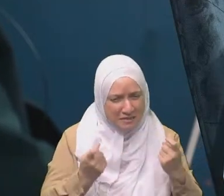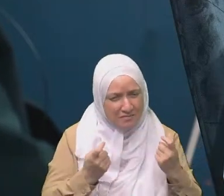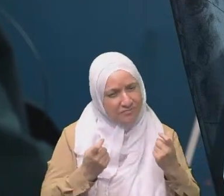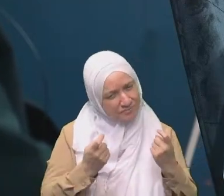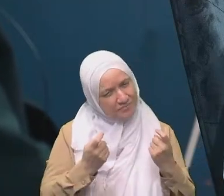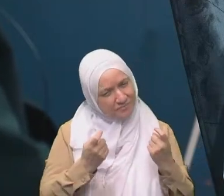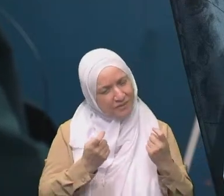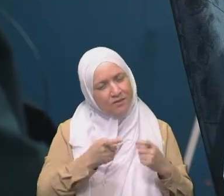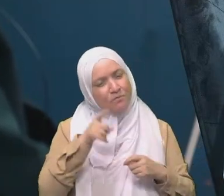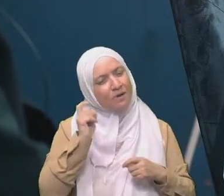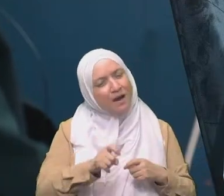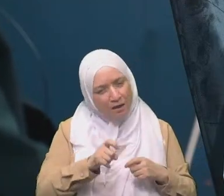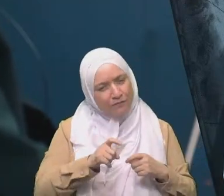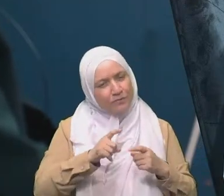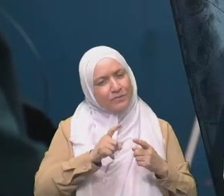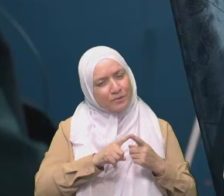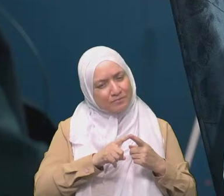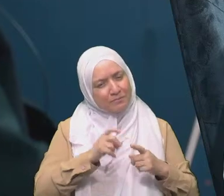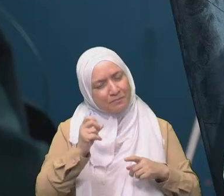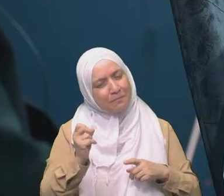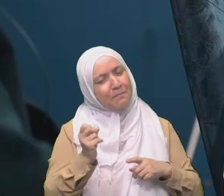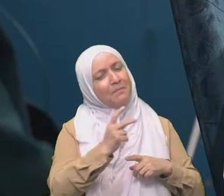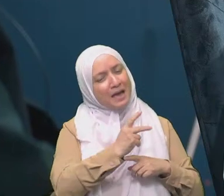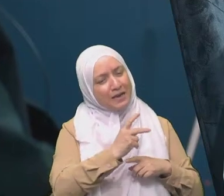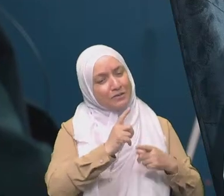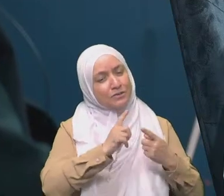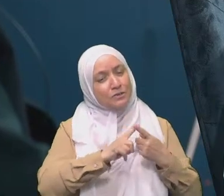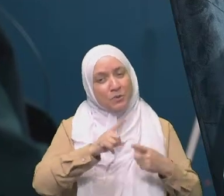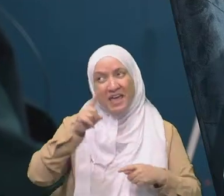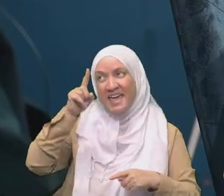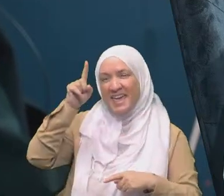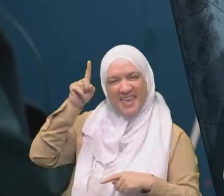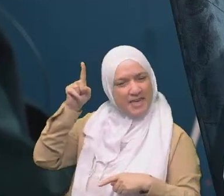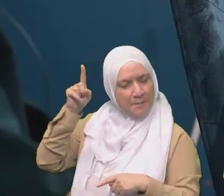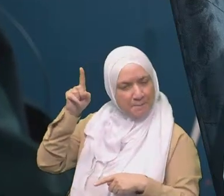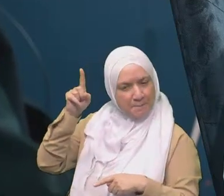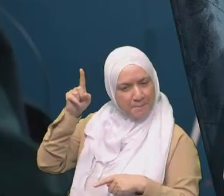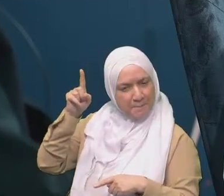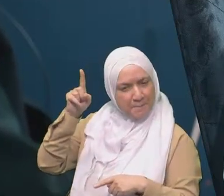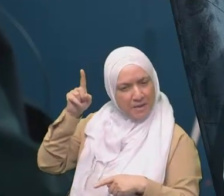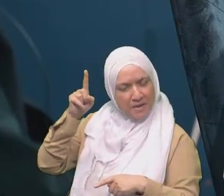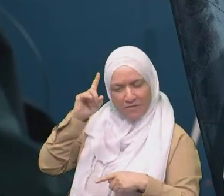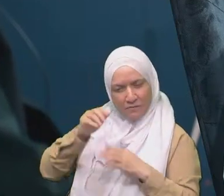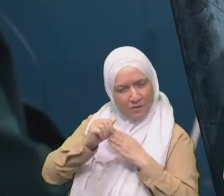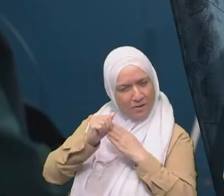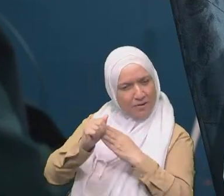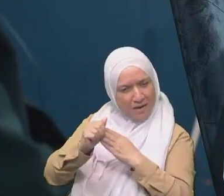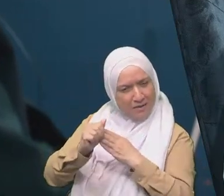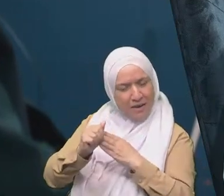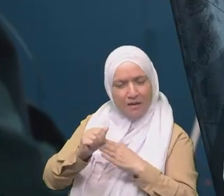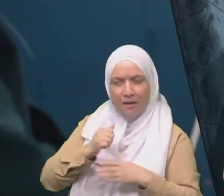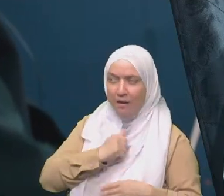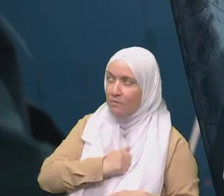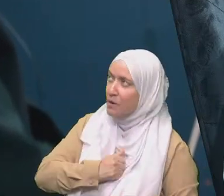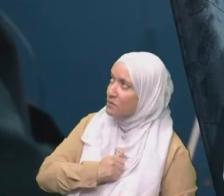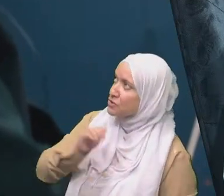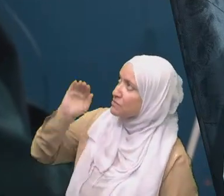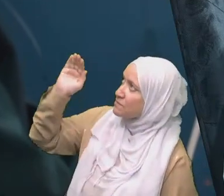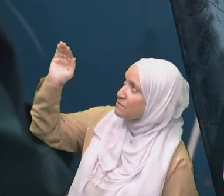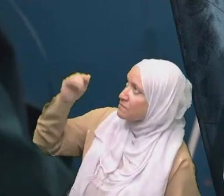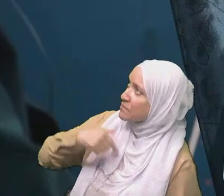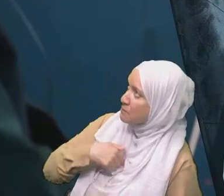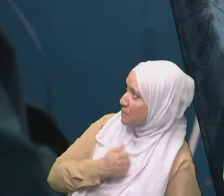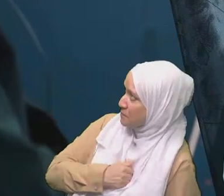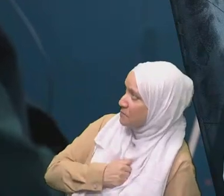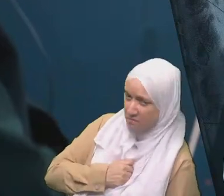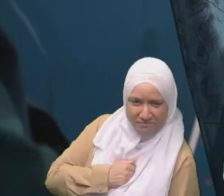have to pursue the means for righteousness and guidance, repenting to Allah subhanahu wa ta'ala, asking for His help. Only then